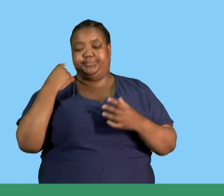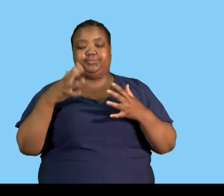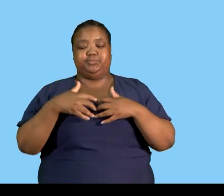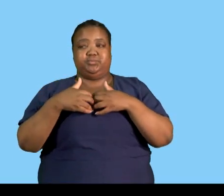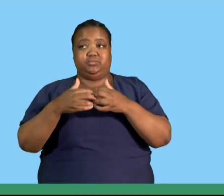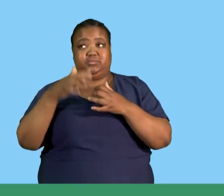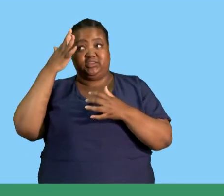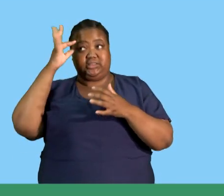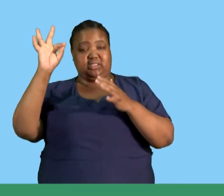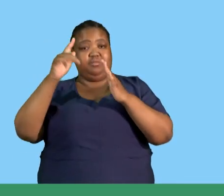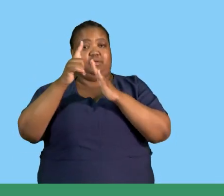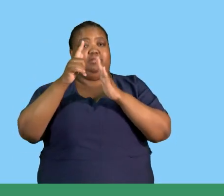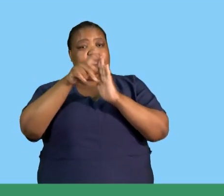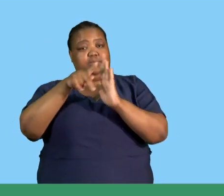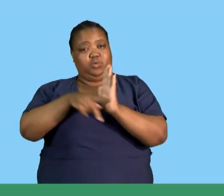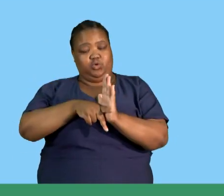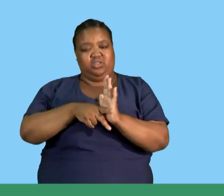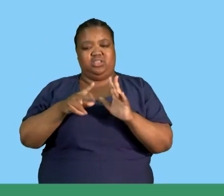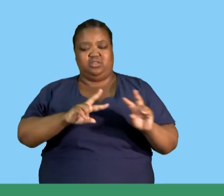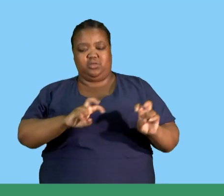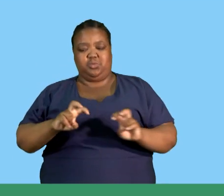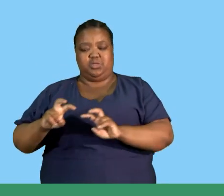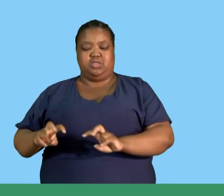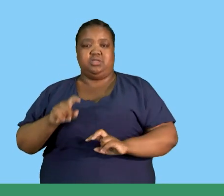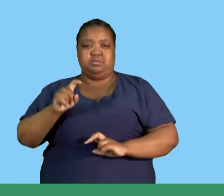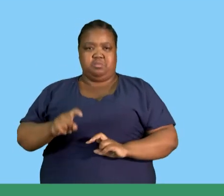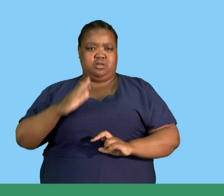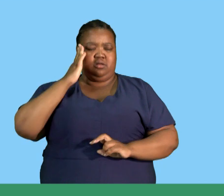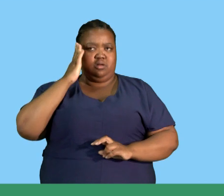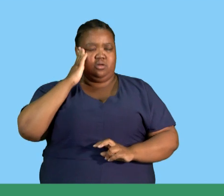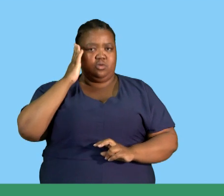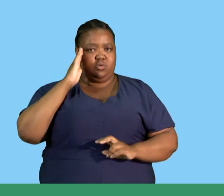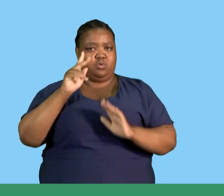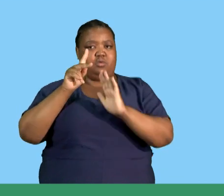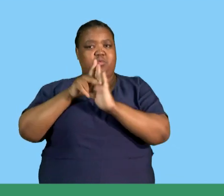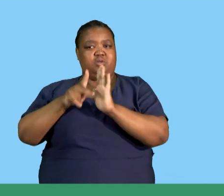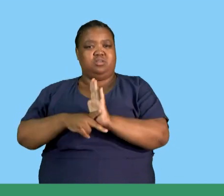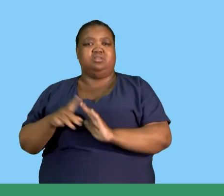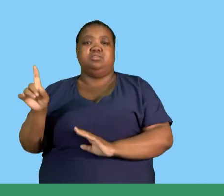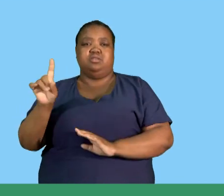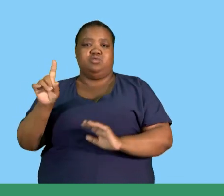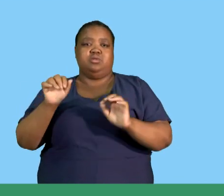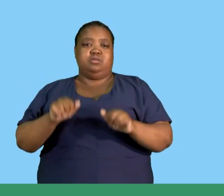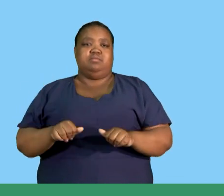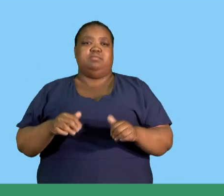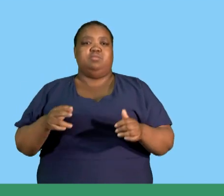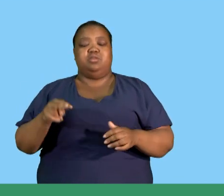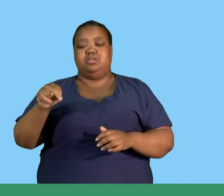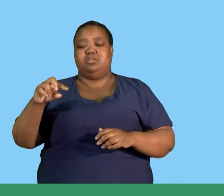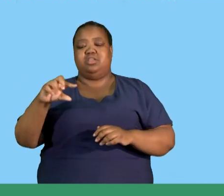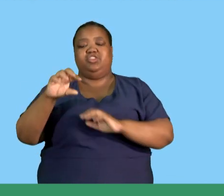we know these government policies. Network and lobby with the NGOs and all